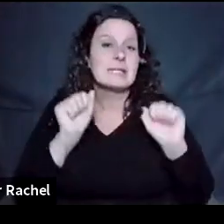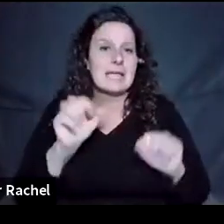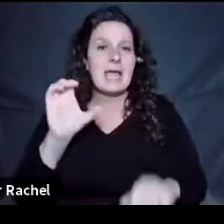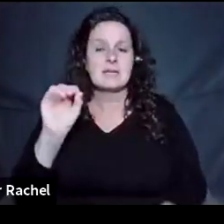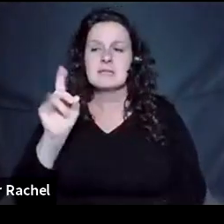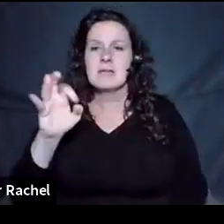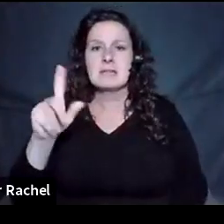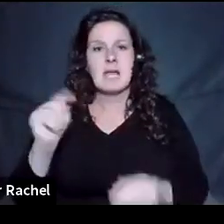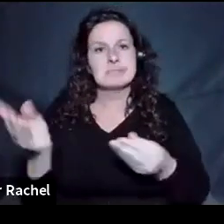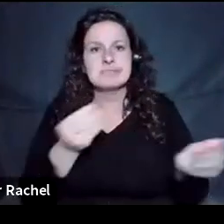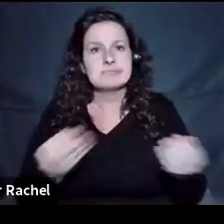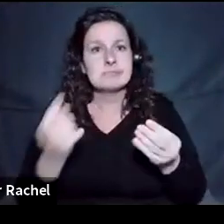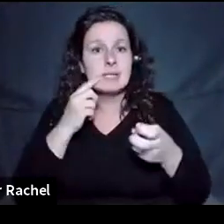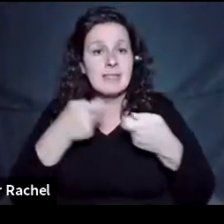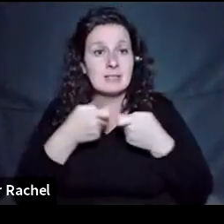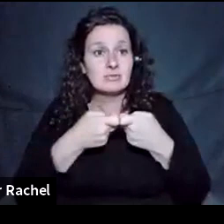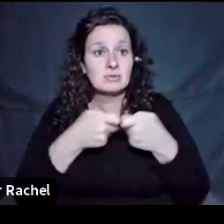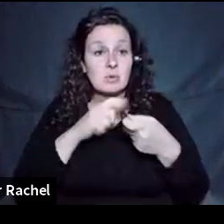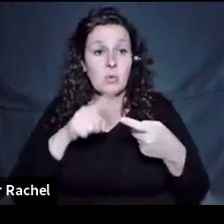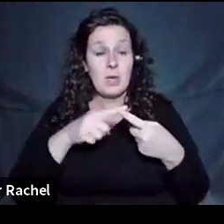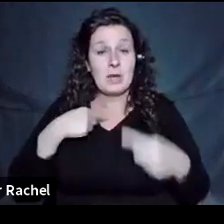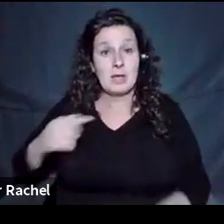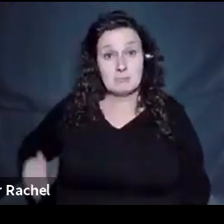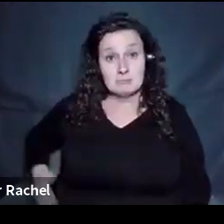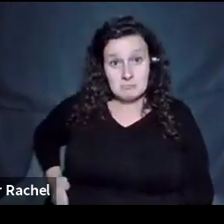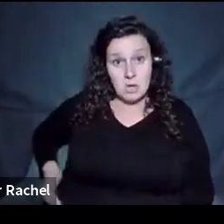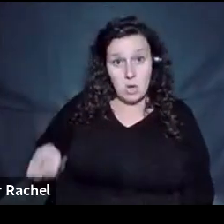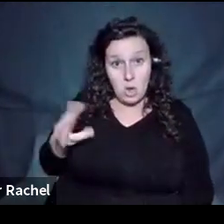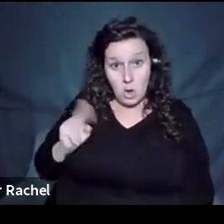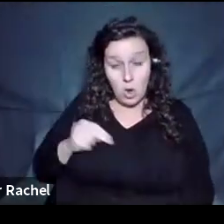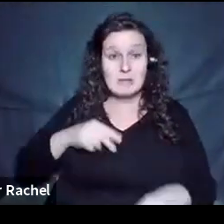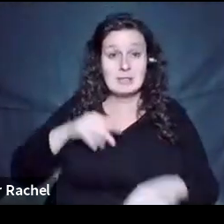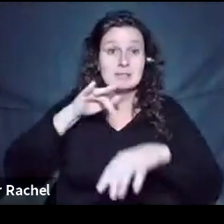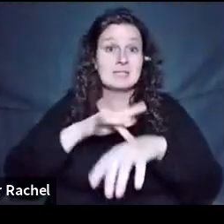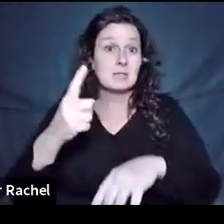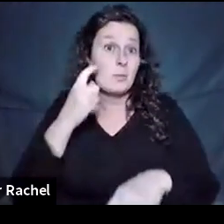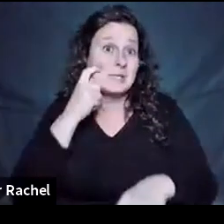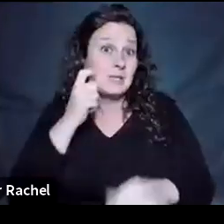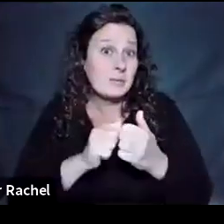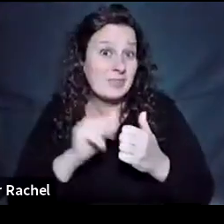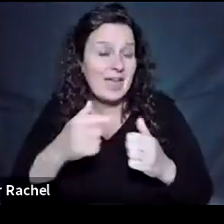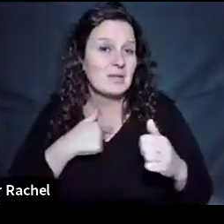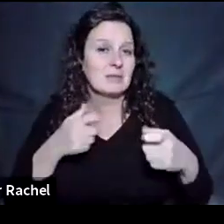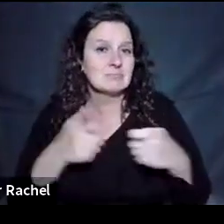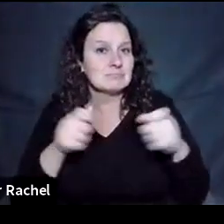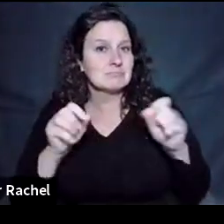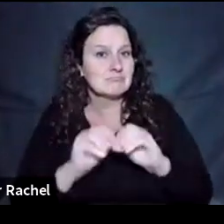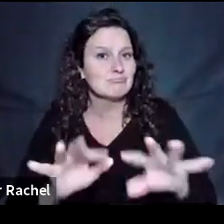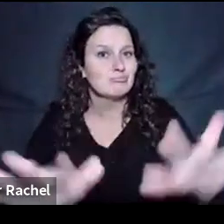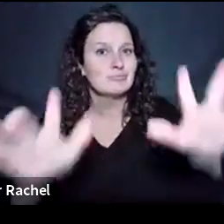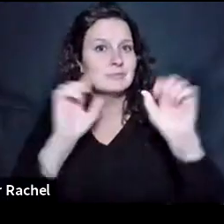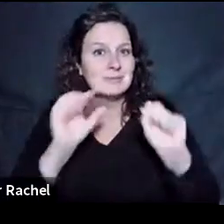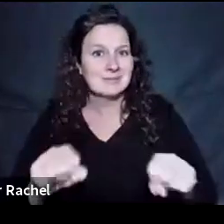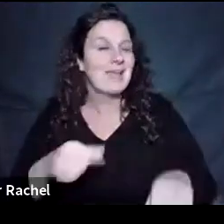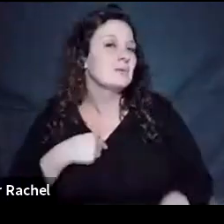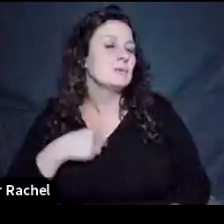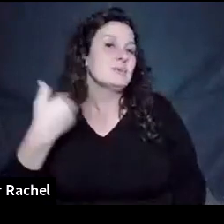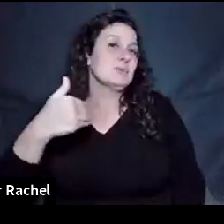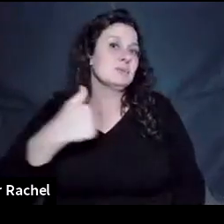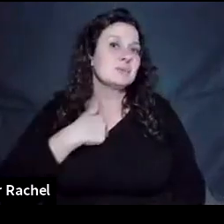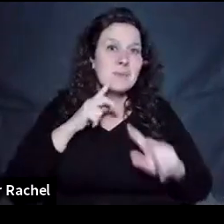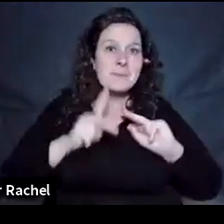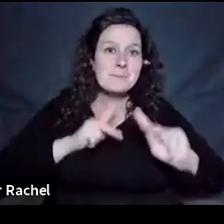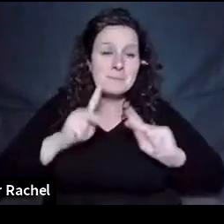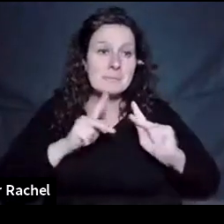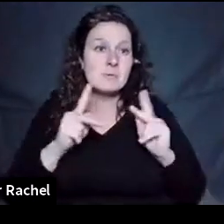you're turned on with a power tripper and you touch somebody's skin with it, you can electrify them that way as well. So we've had